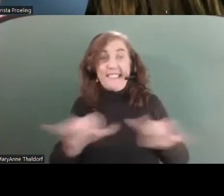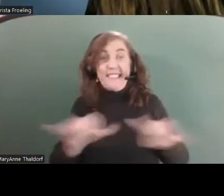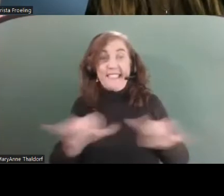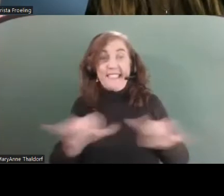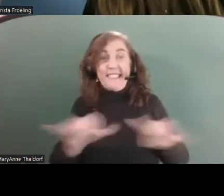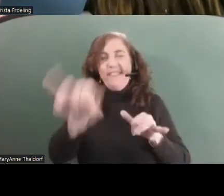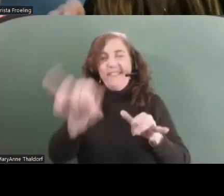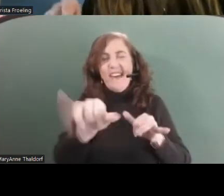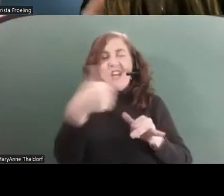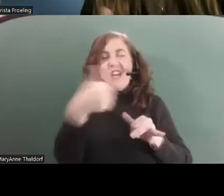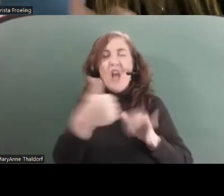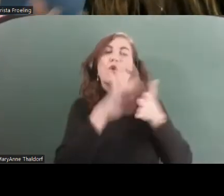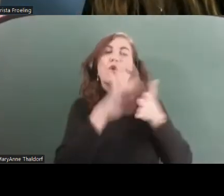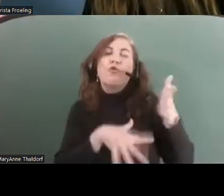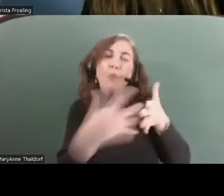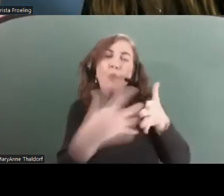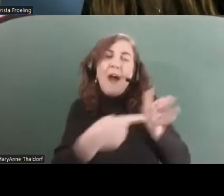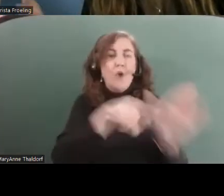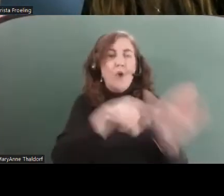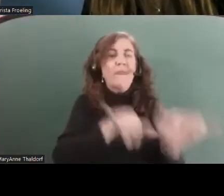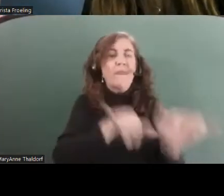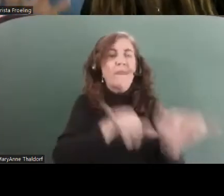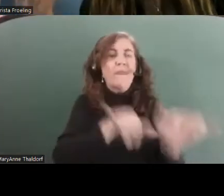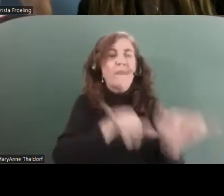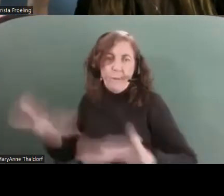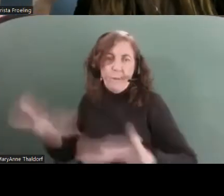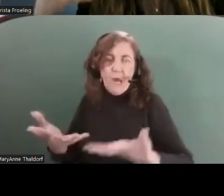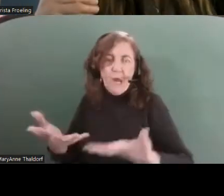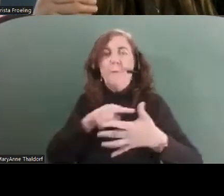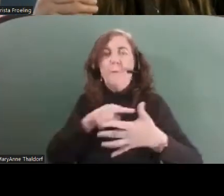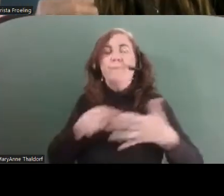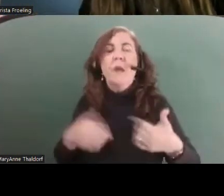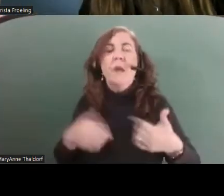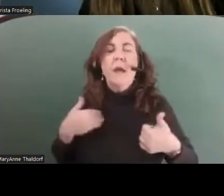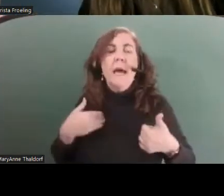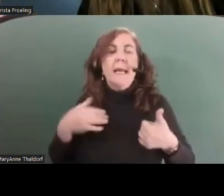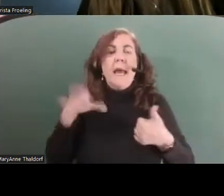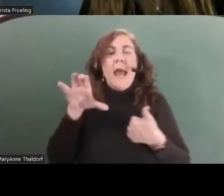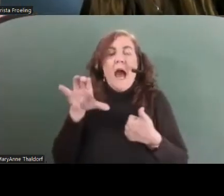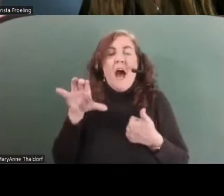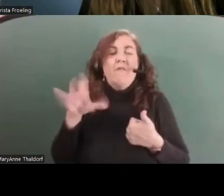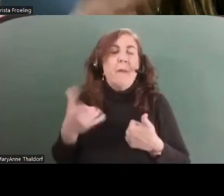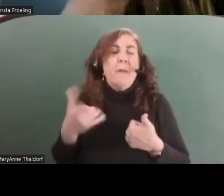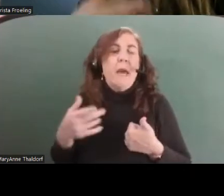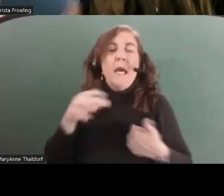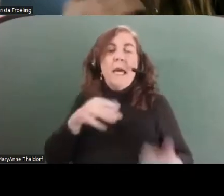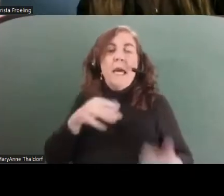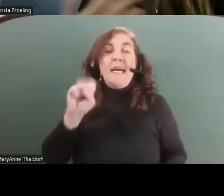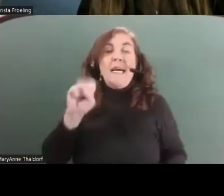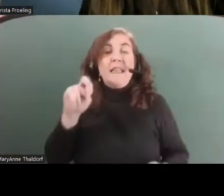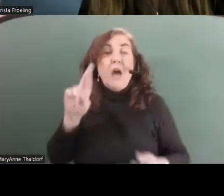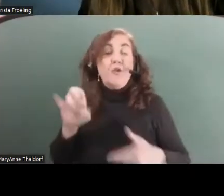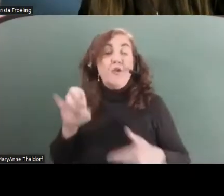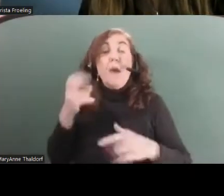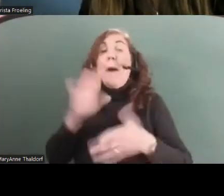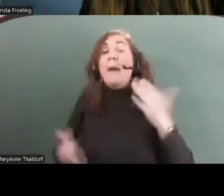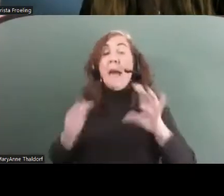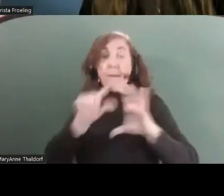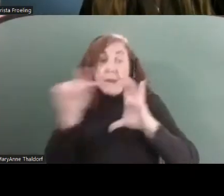hearing loss where you could have a sensory loss, your hair cells are missing, but then you keep getting ear